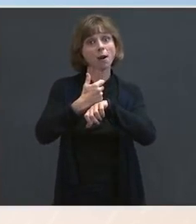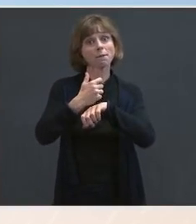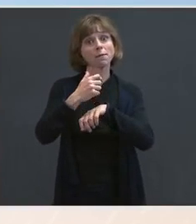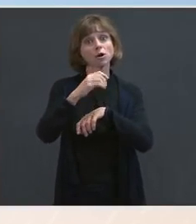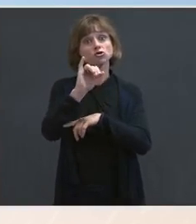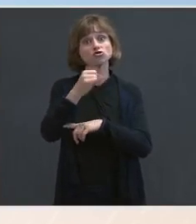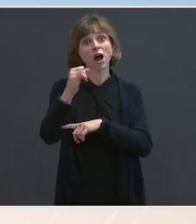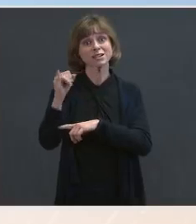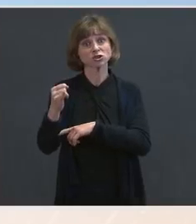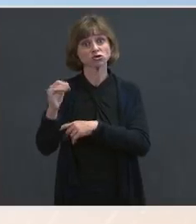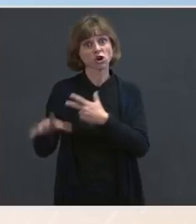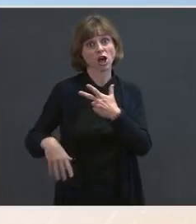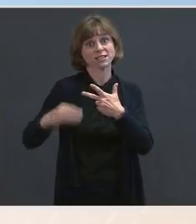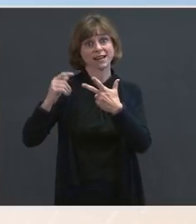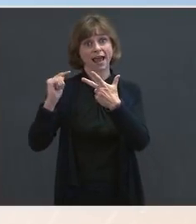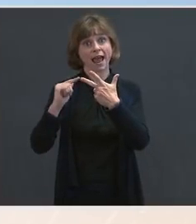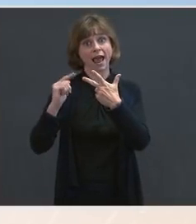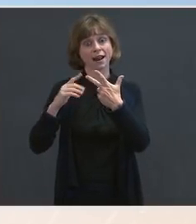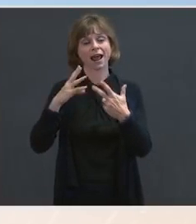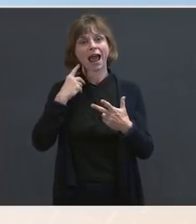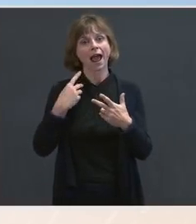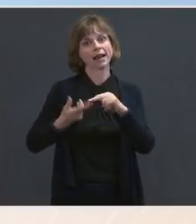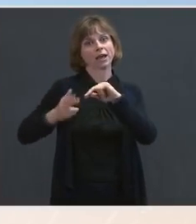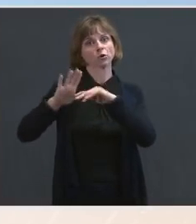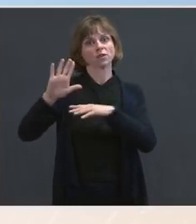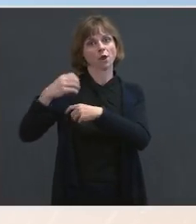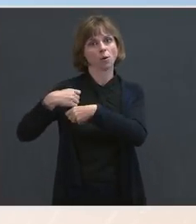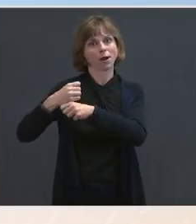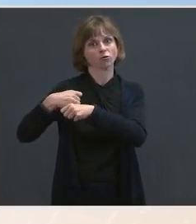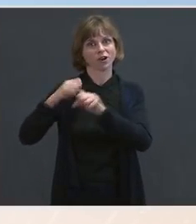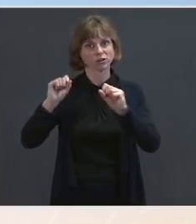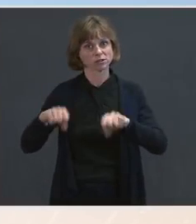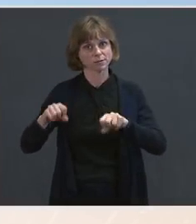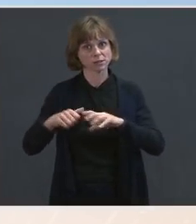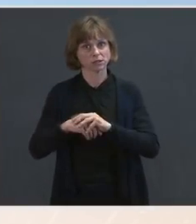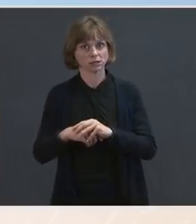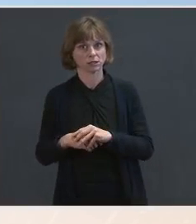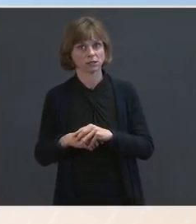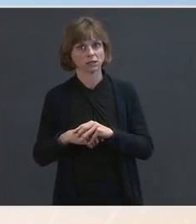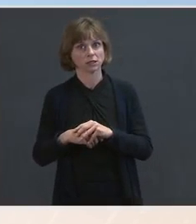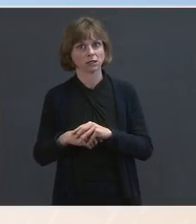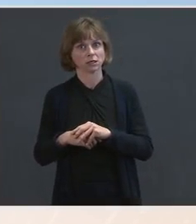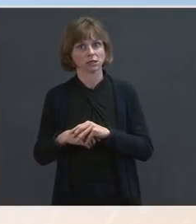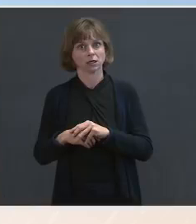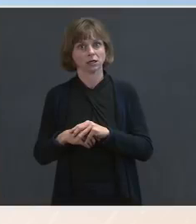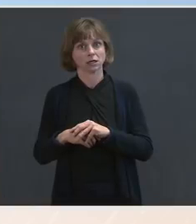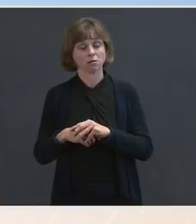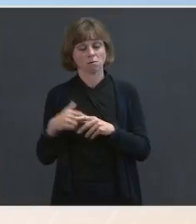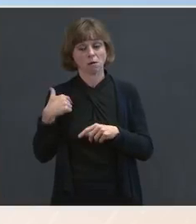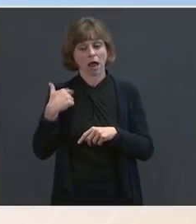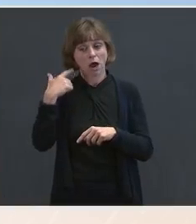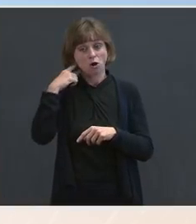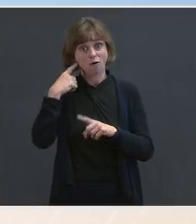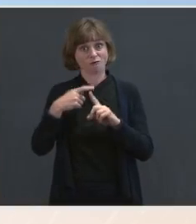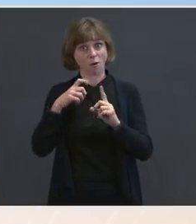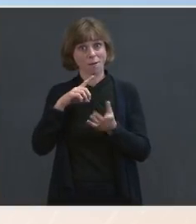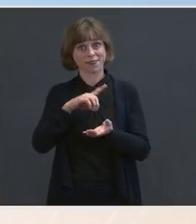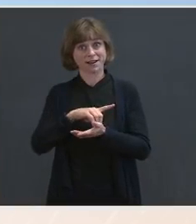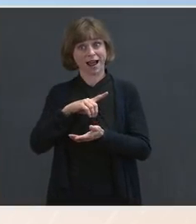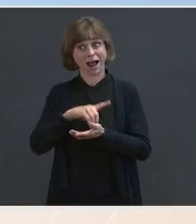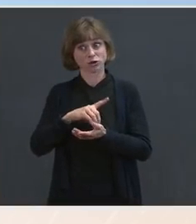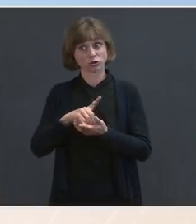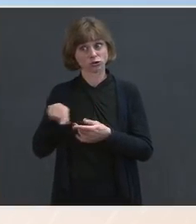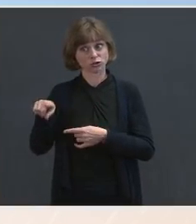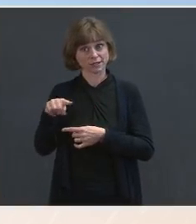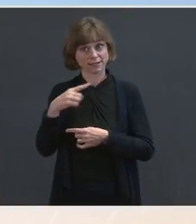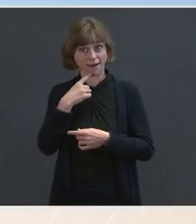the manufacturing capacity. So the big challenge for us is supply. From what I hear from our docs is from the moment we get